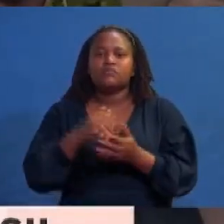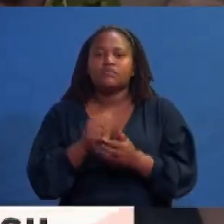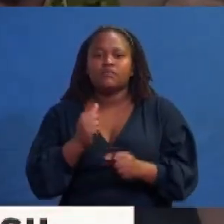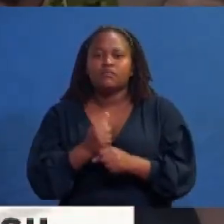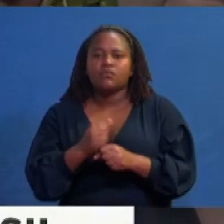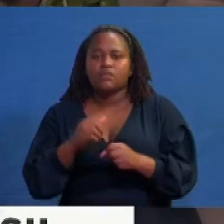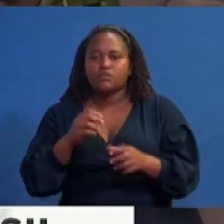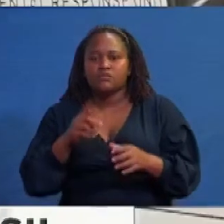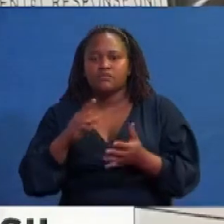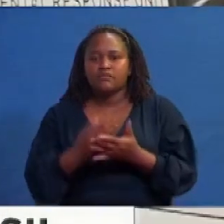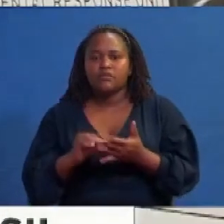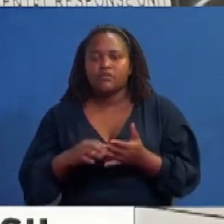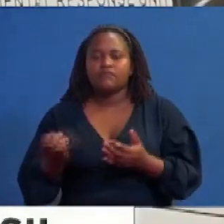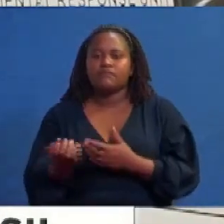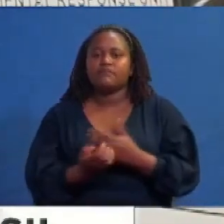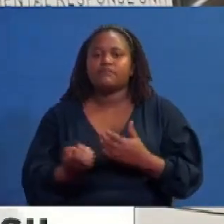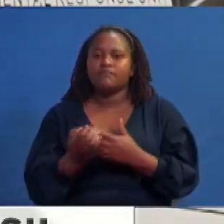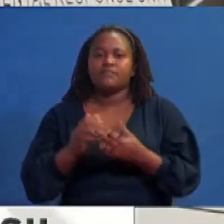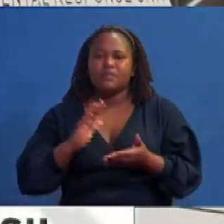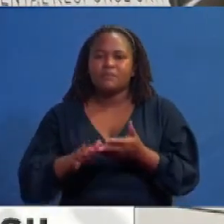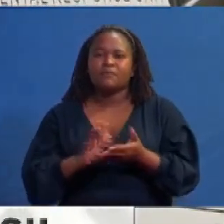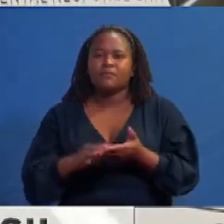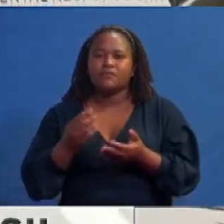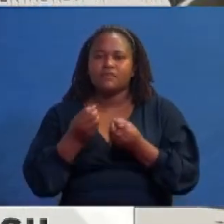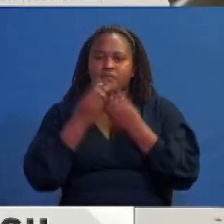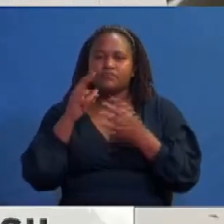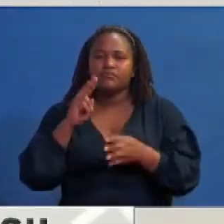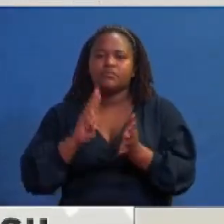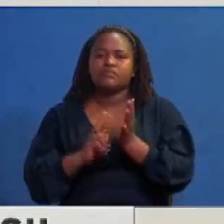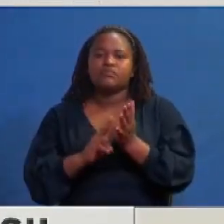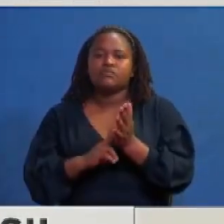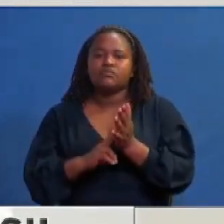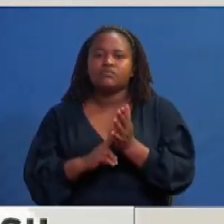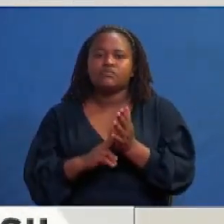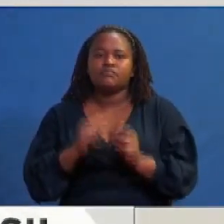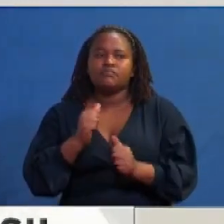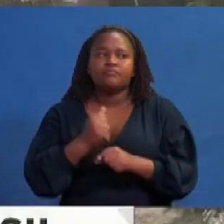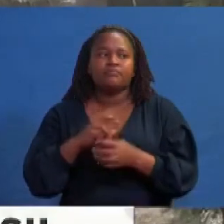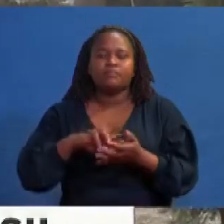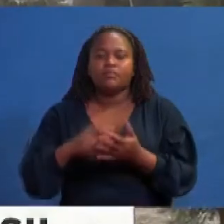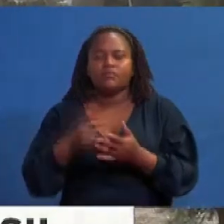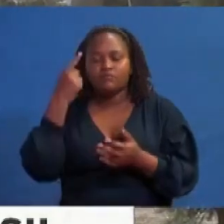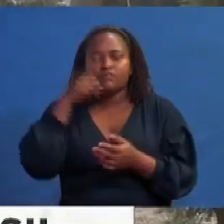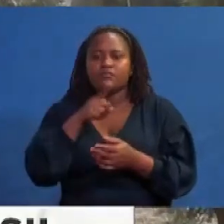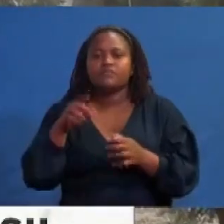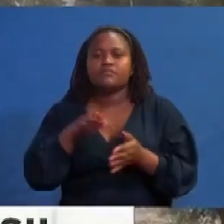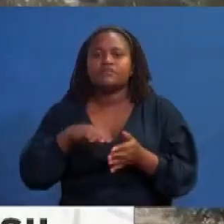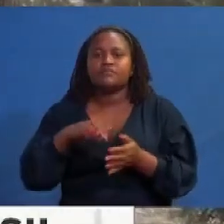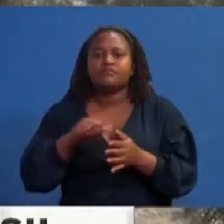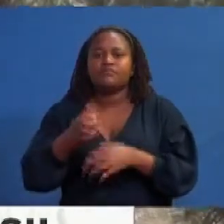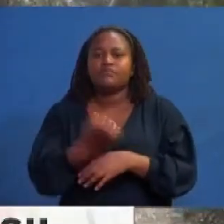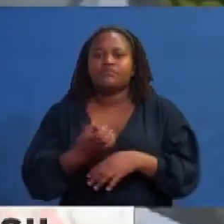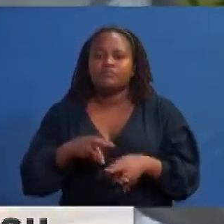was part of the Rapid Environment Emergency Response Unit, RERU, meant to enforce compliance with the said